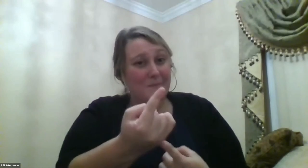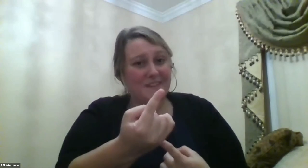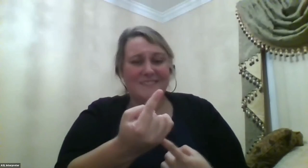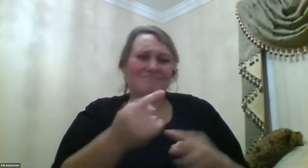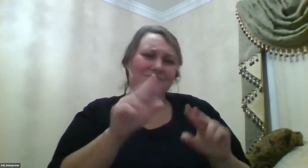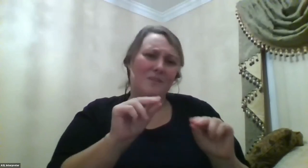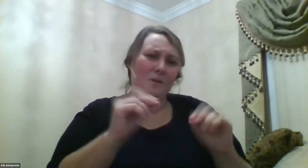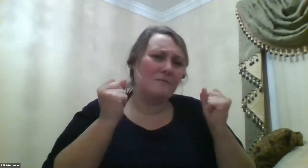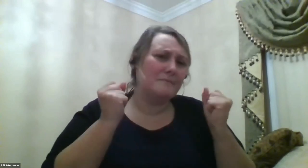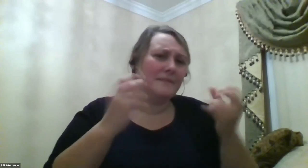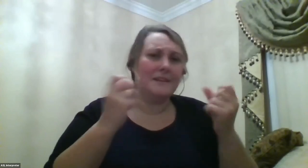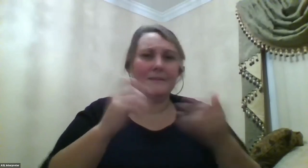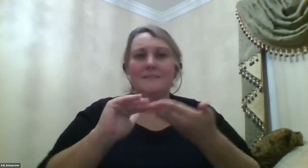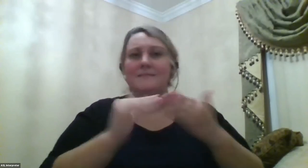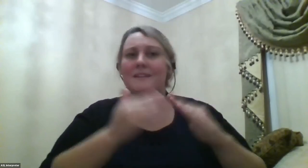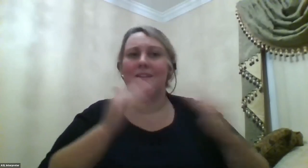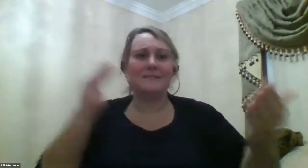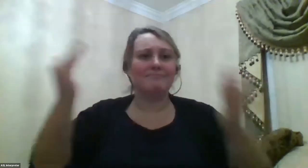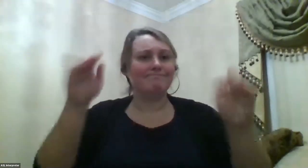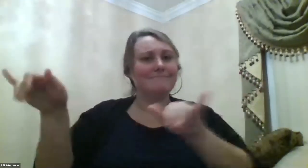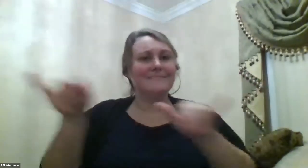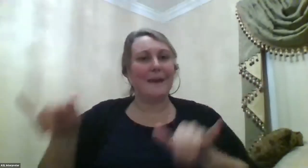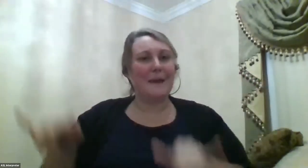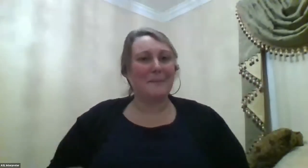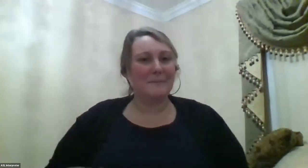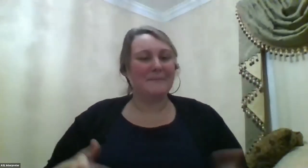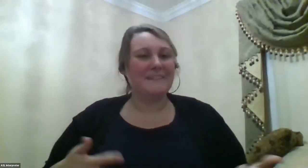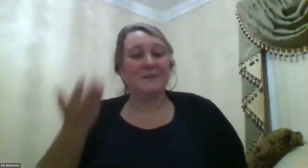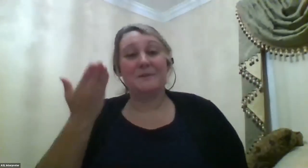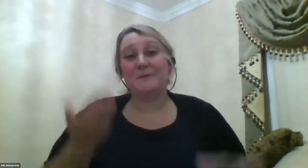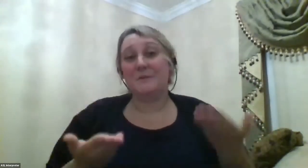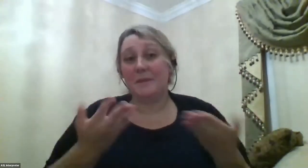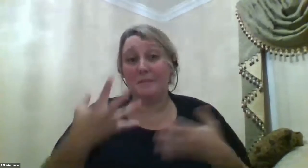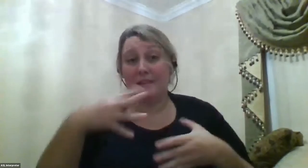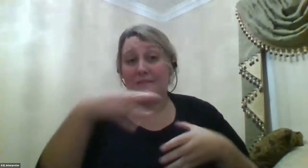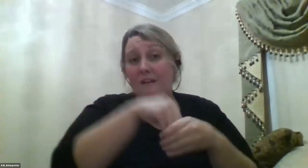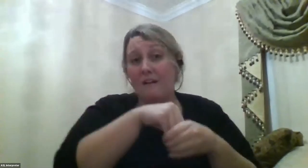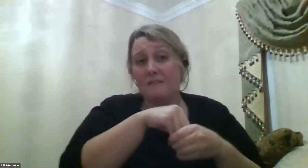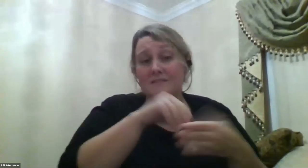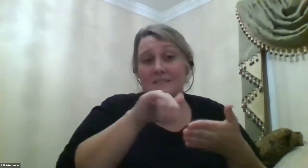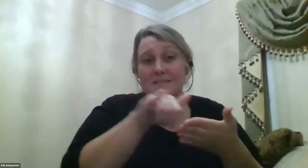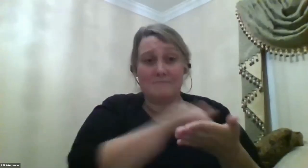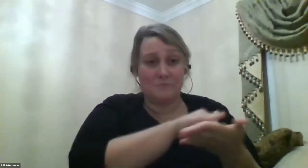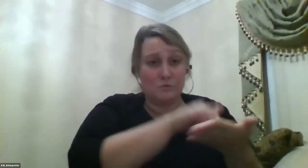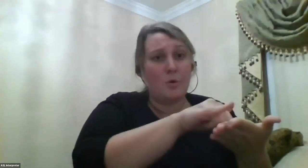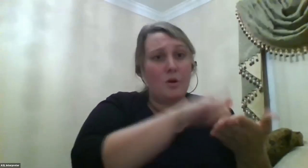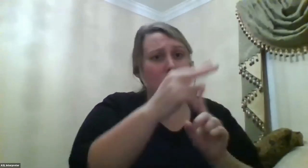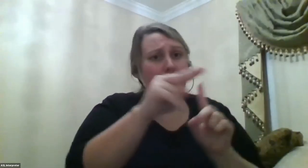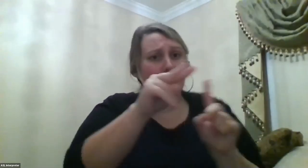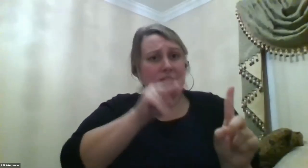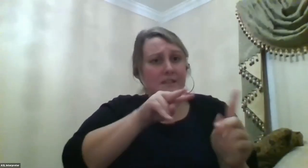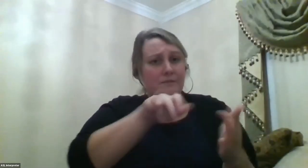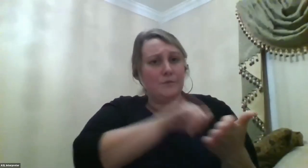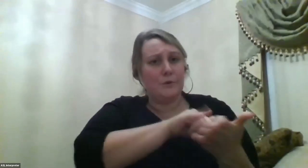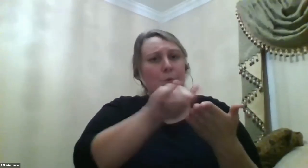coincide. You may inhabit one or another depending on your work, your vocation, your